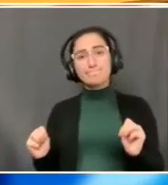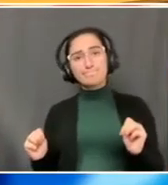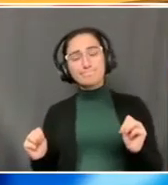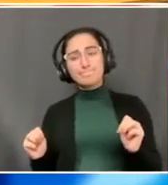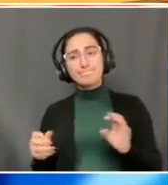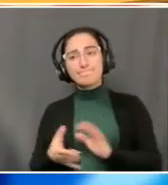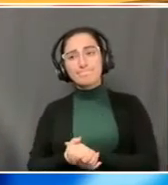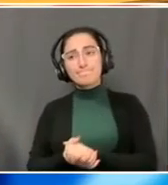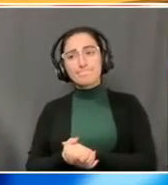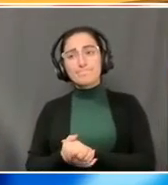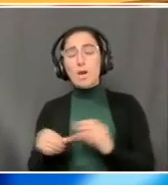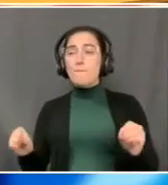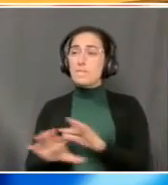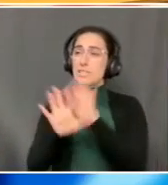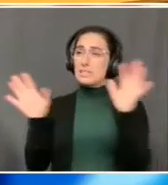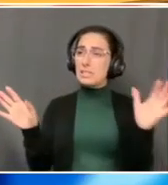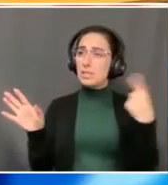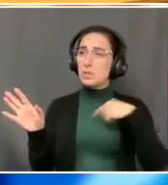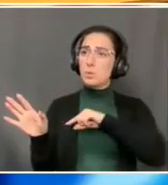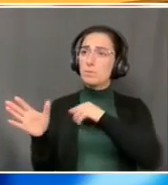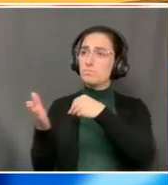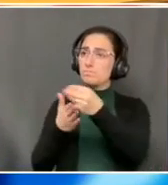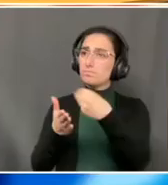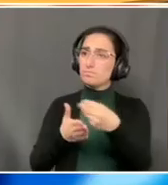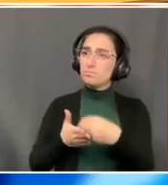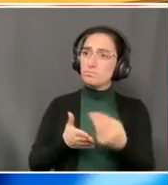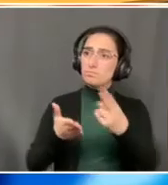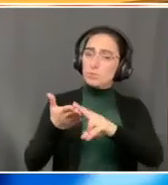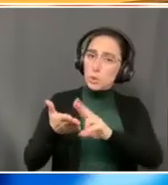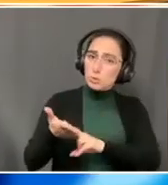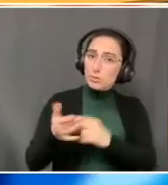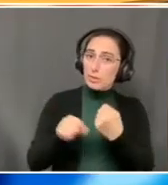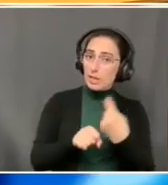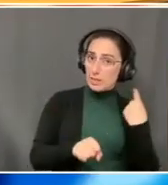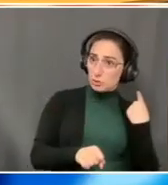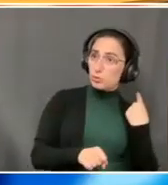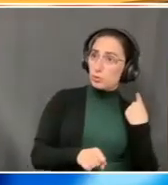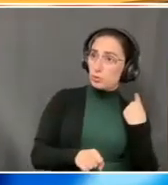obviously, we are spending in contracts last year